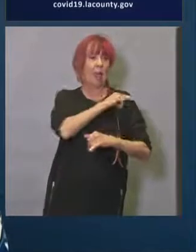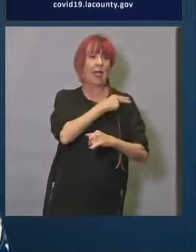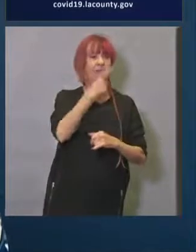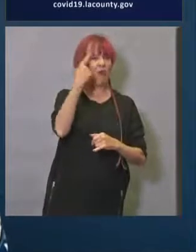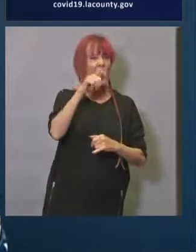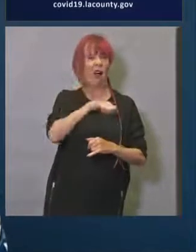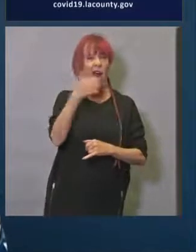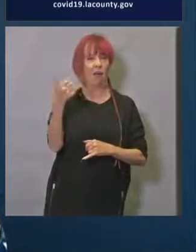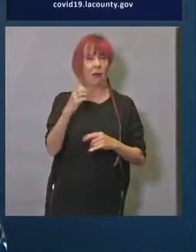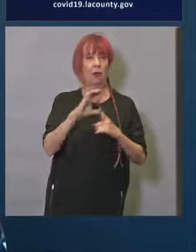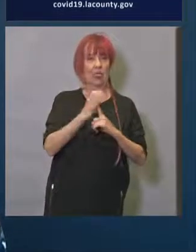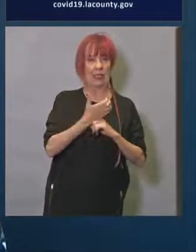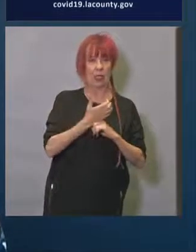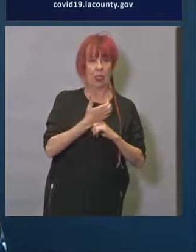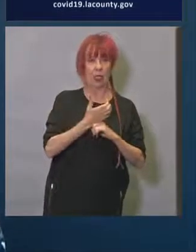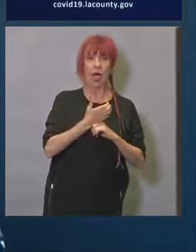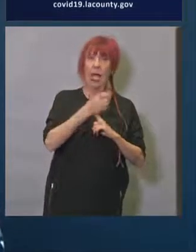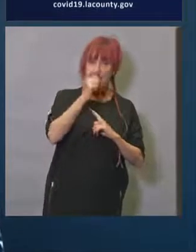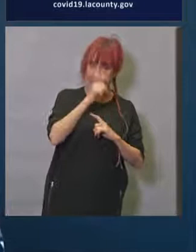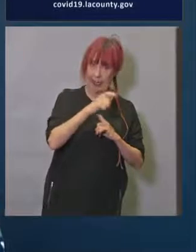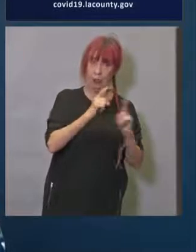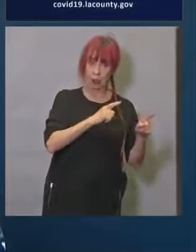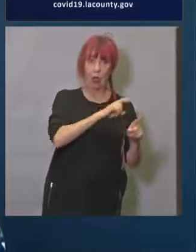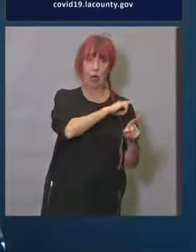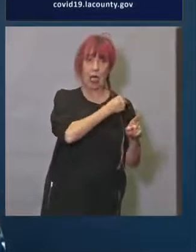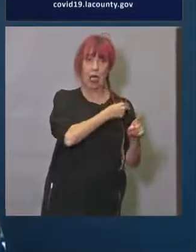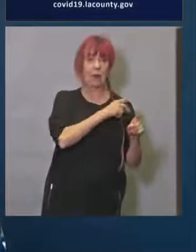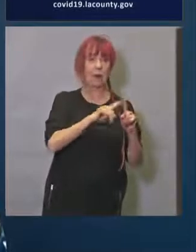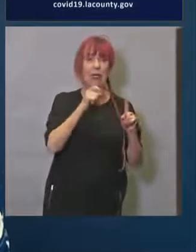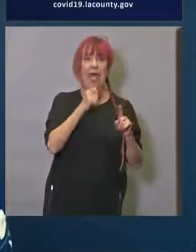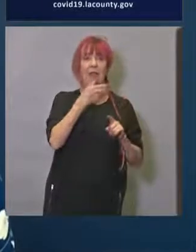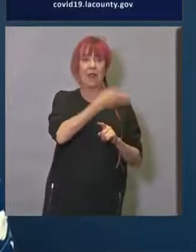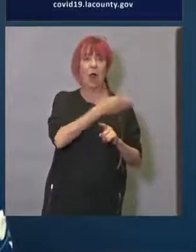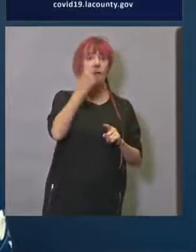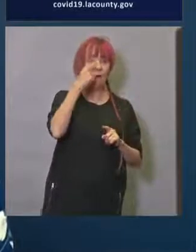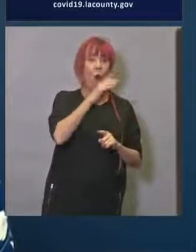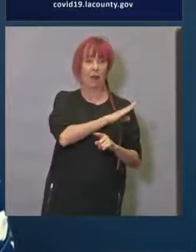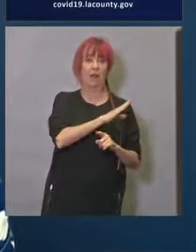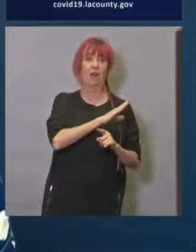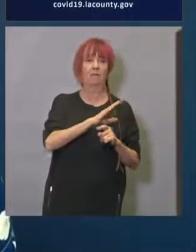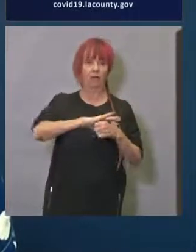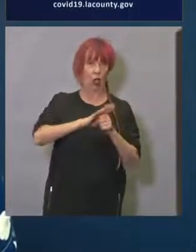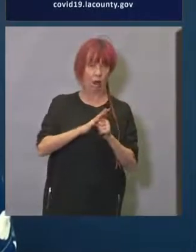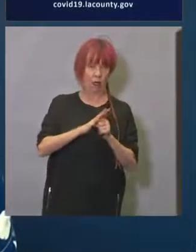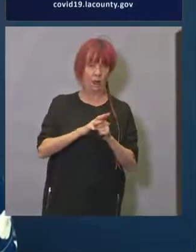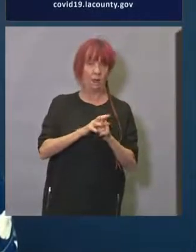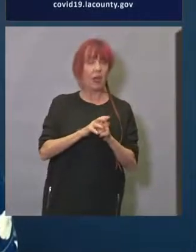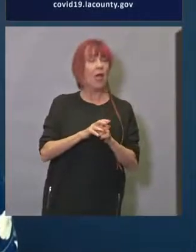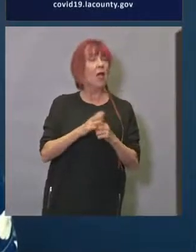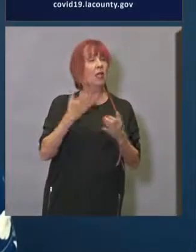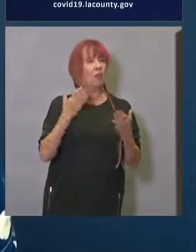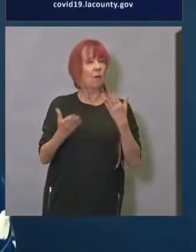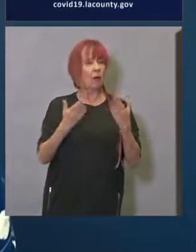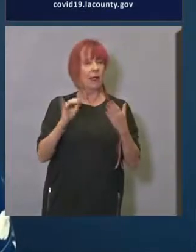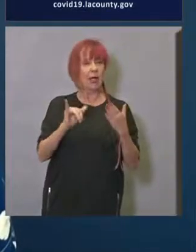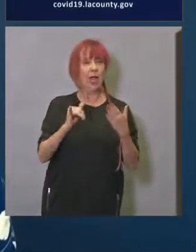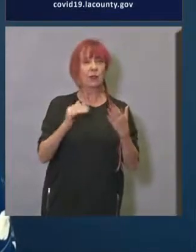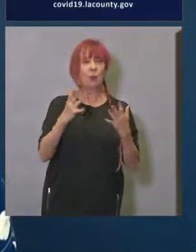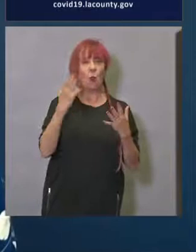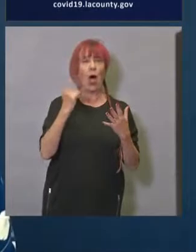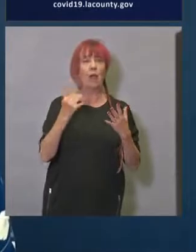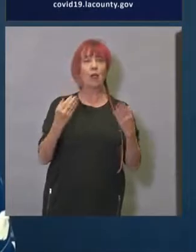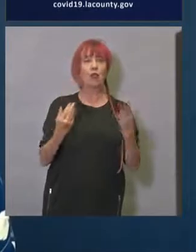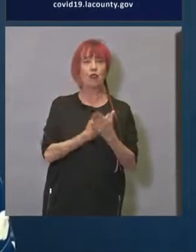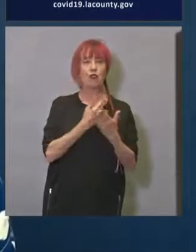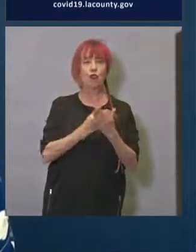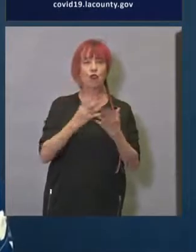and in need of hospital care for that, but aren't there specifically for their COVID illness. This could result in estimates for new transmission and for the